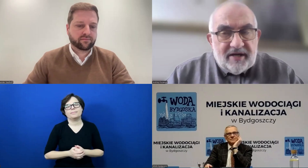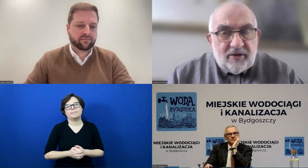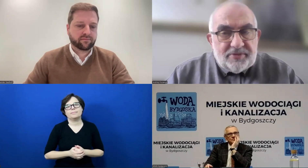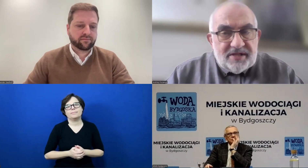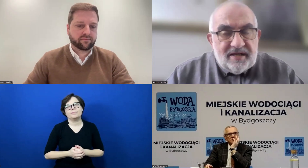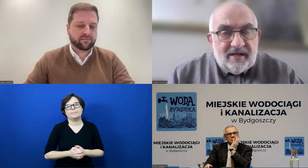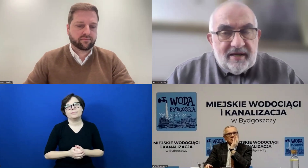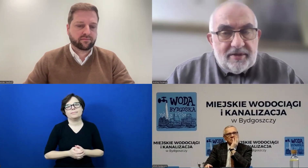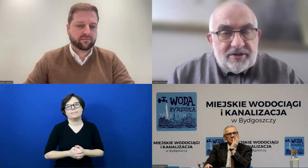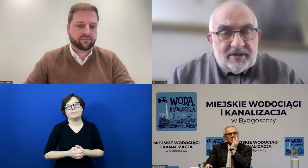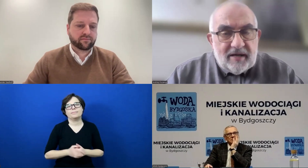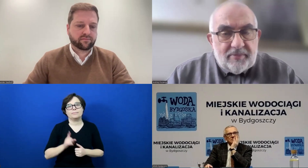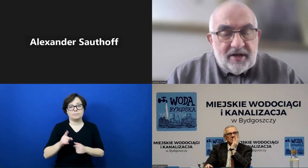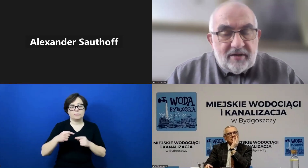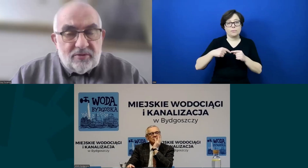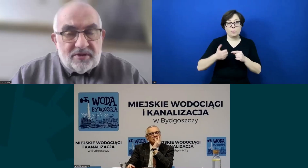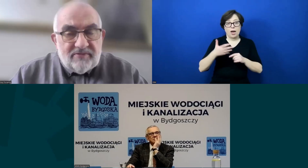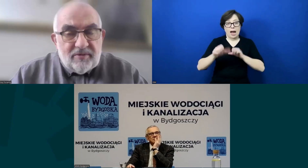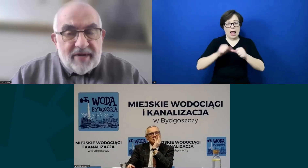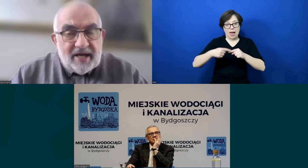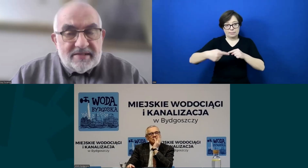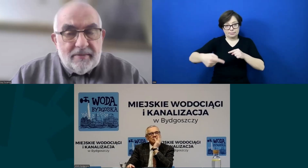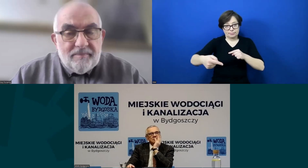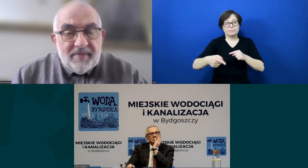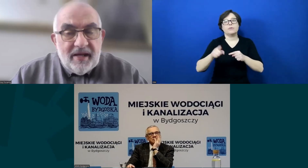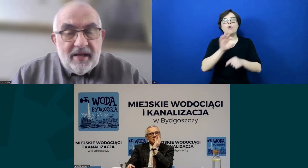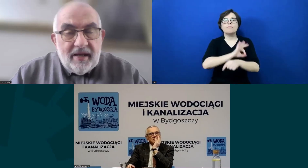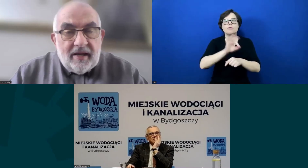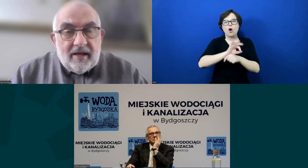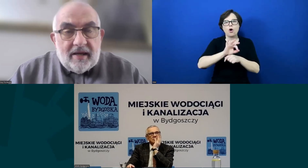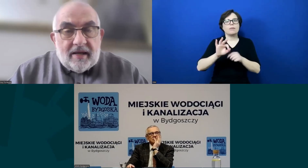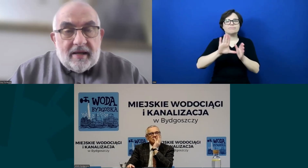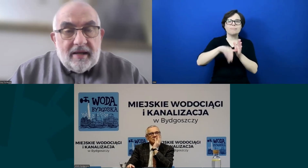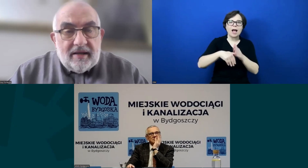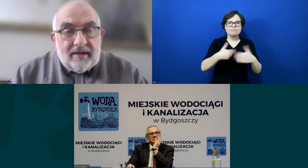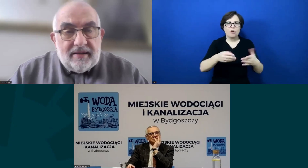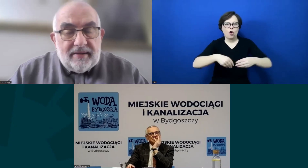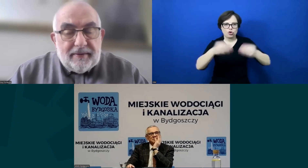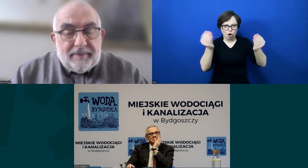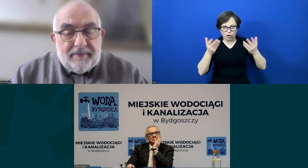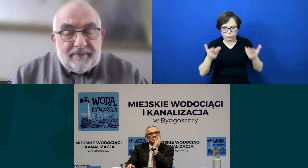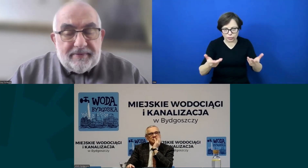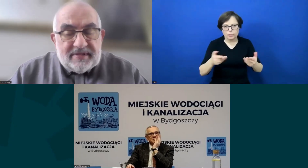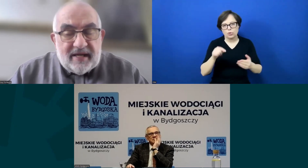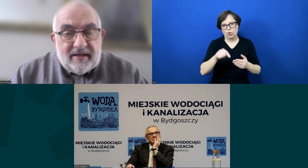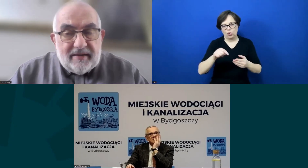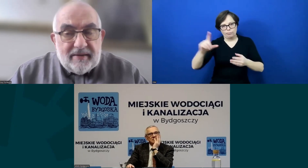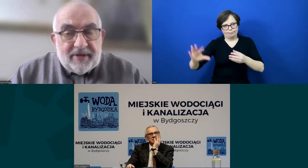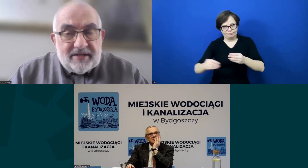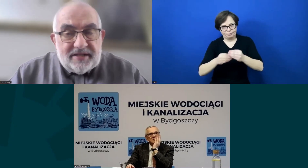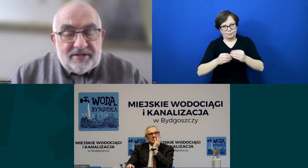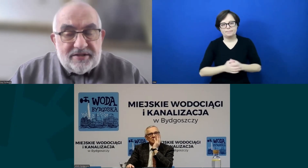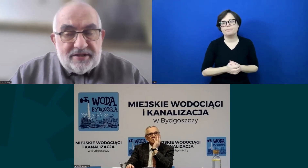under the framework of the project that we'll implement in the forthcoming years, the City Development